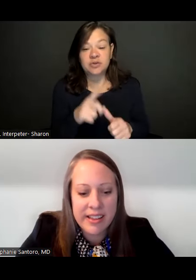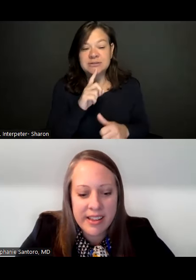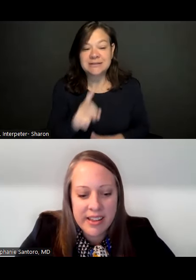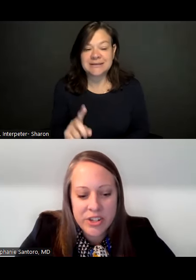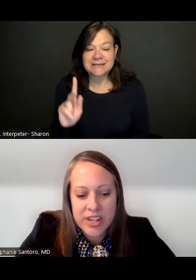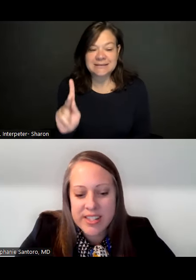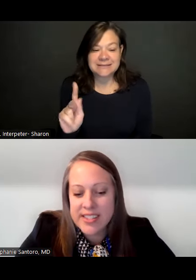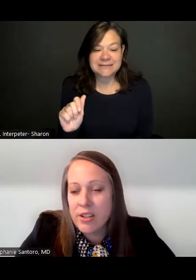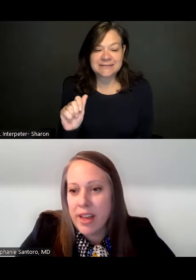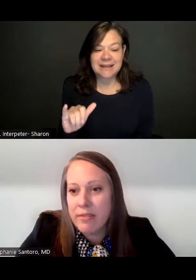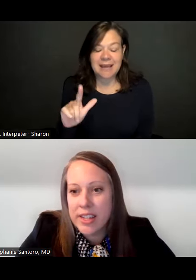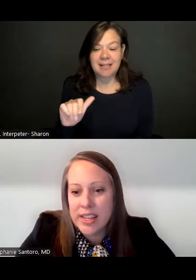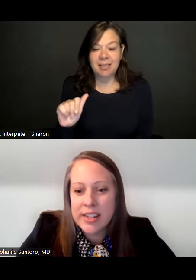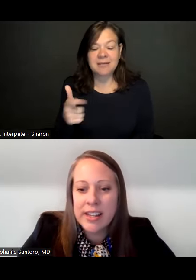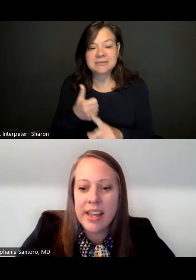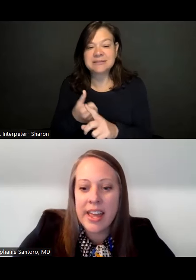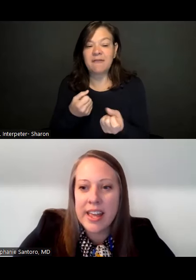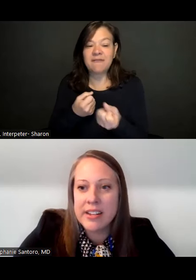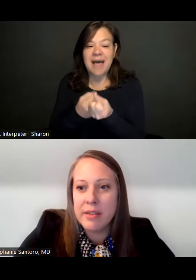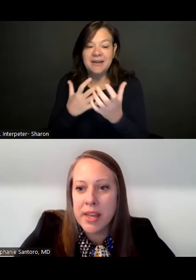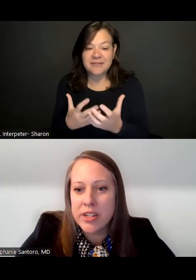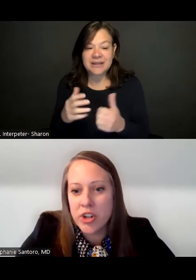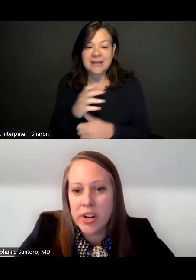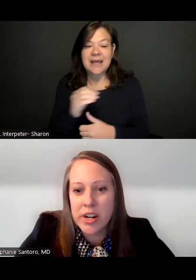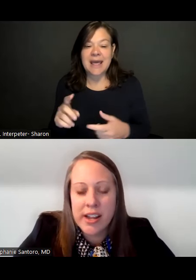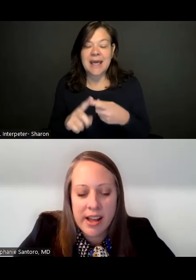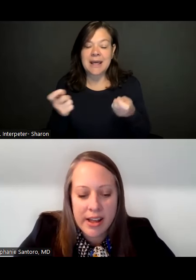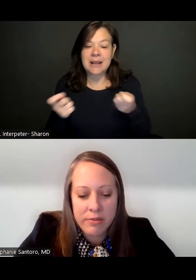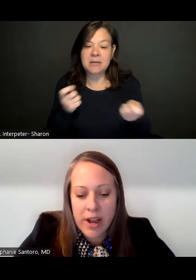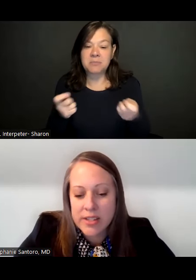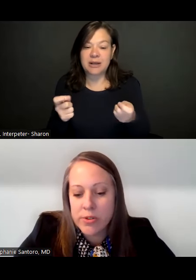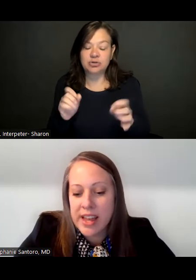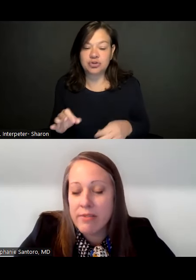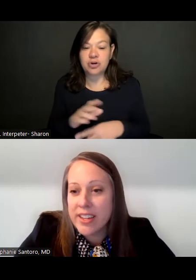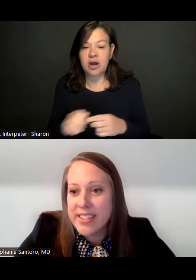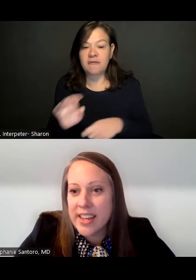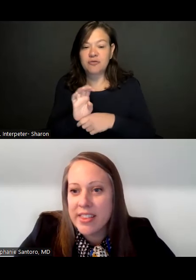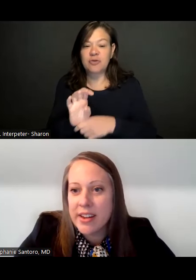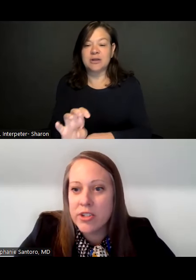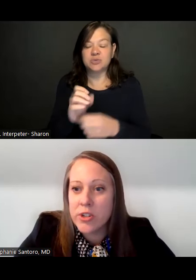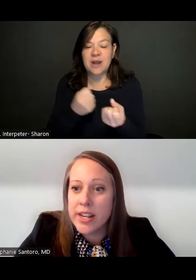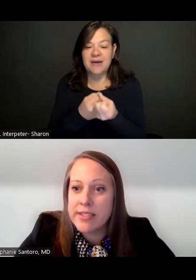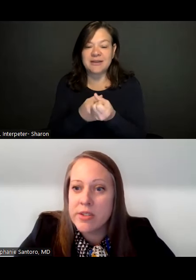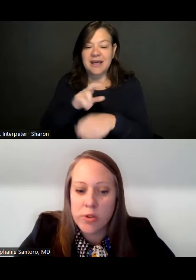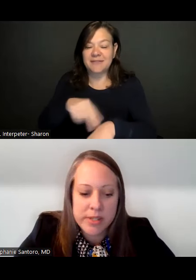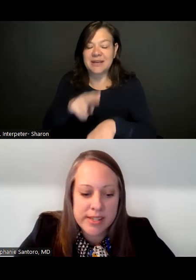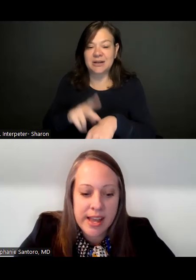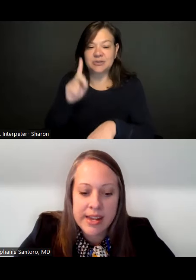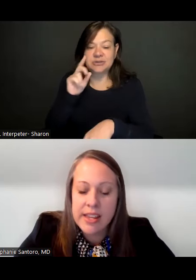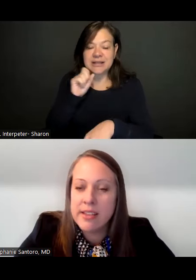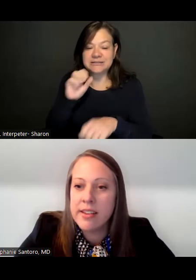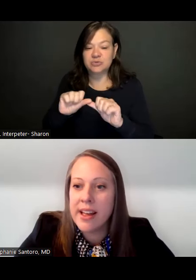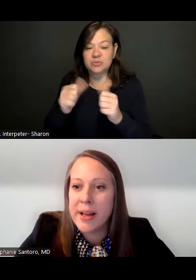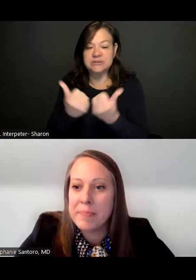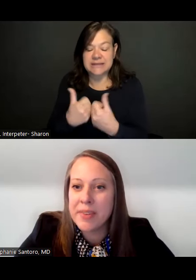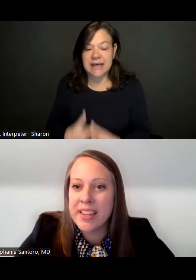Kayla. She's a self-advocate and the manager of grassroots advocacy at the National Down Syndrome